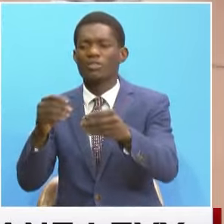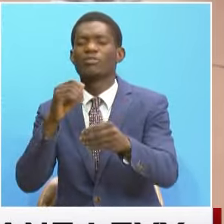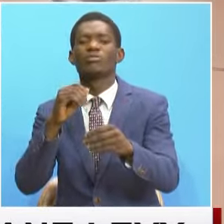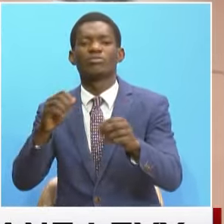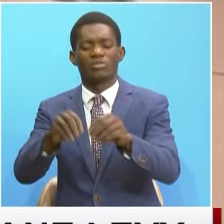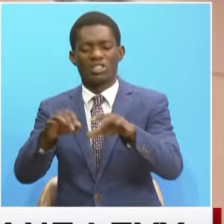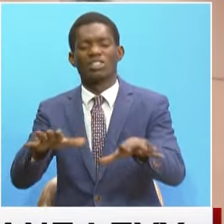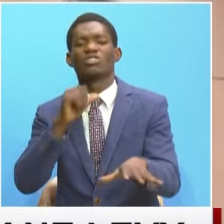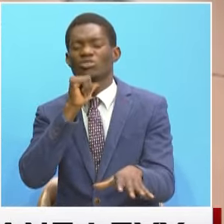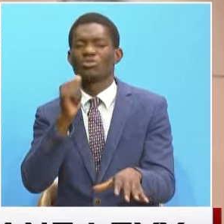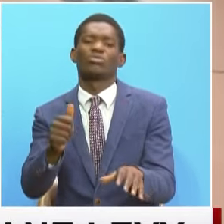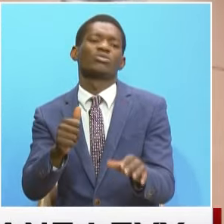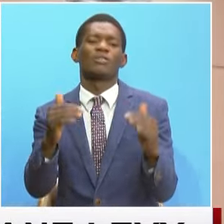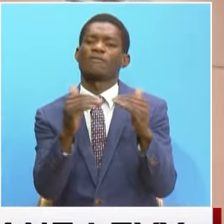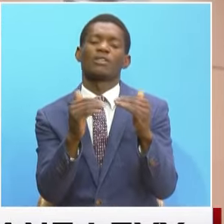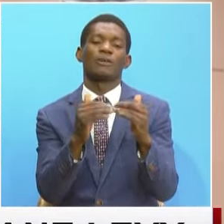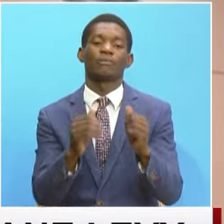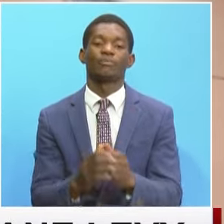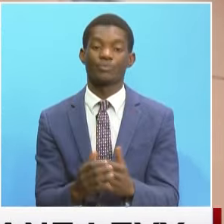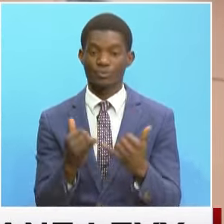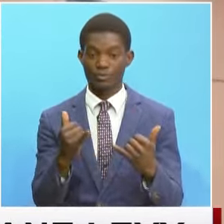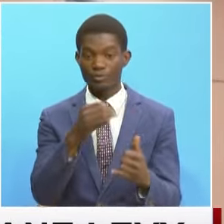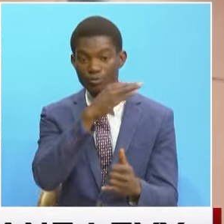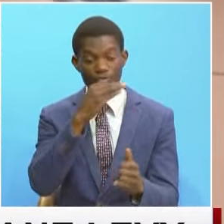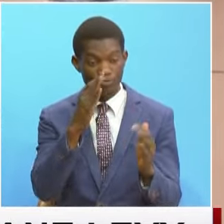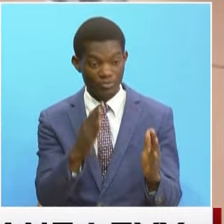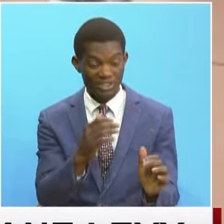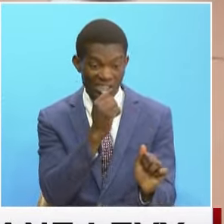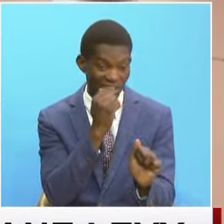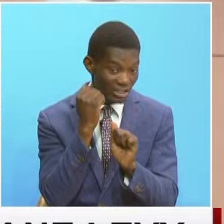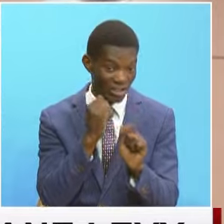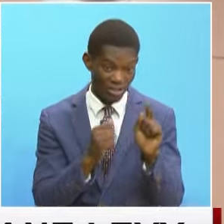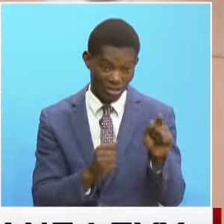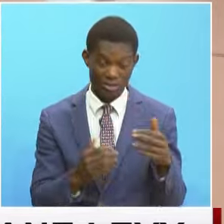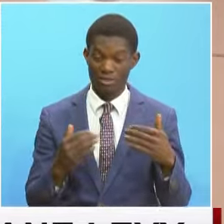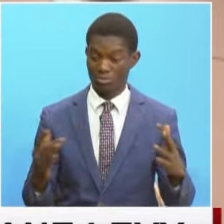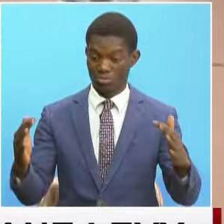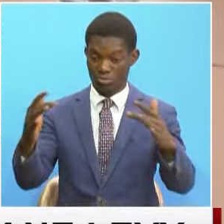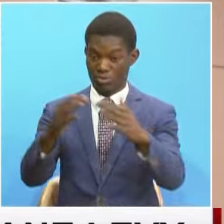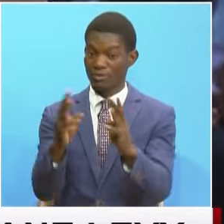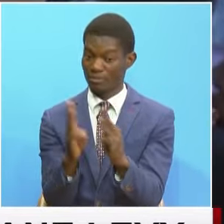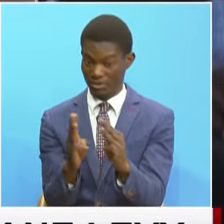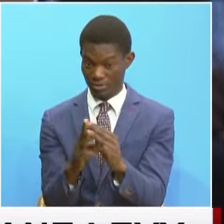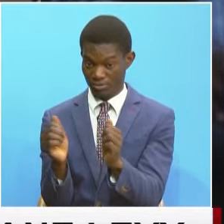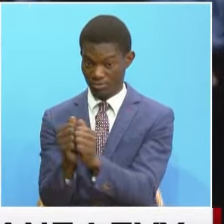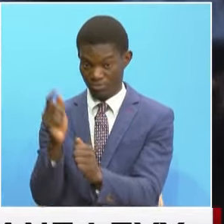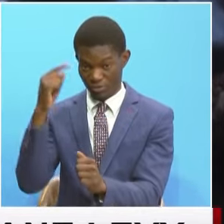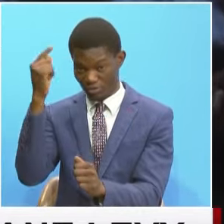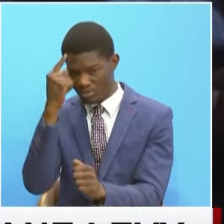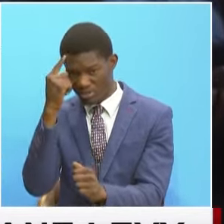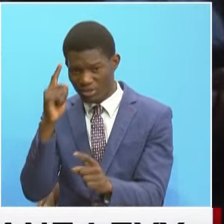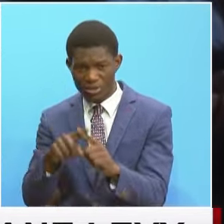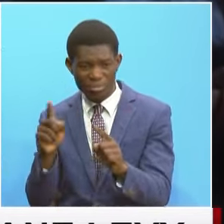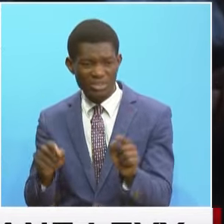engaged to discuss the proposed 100 kwacha per ton proposal by the local authority. But this proposal has not settled well